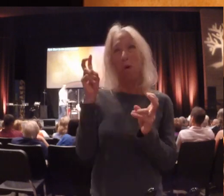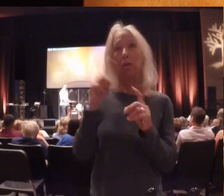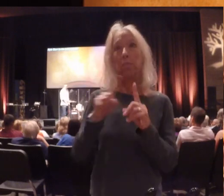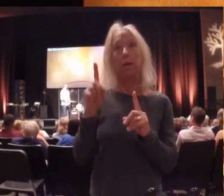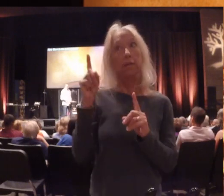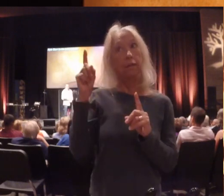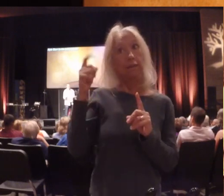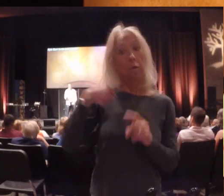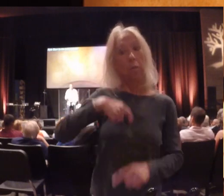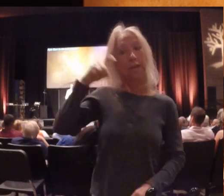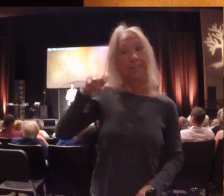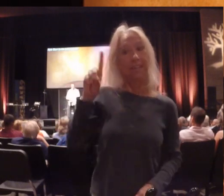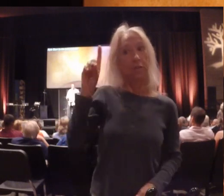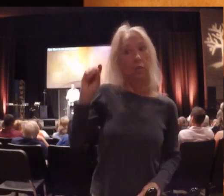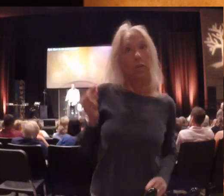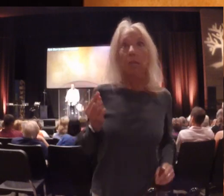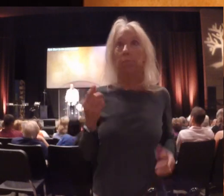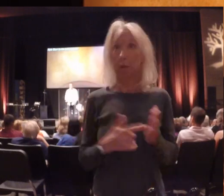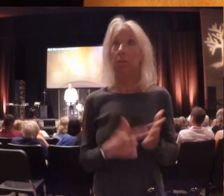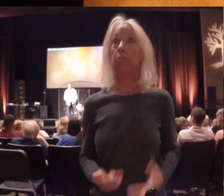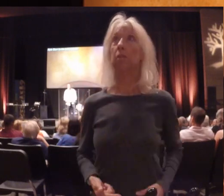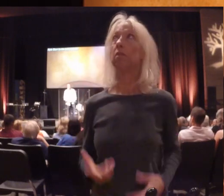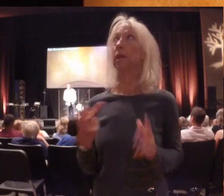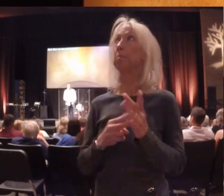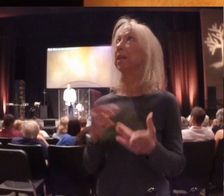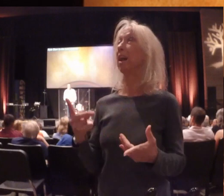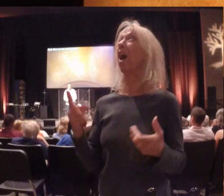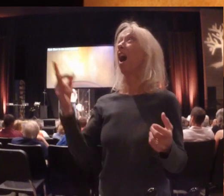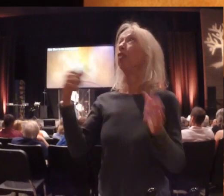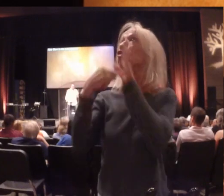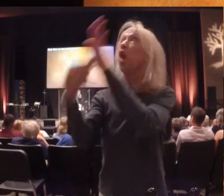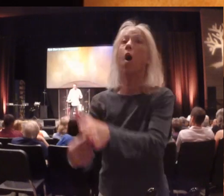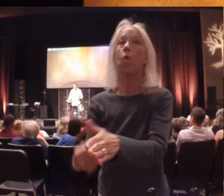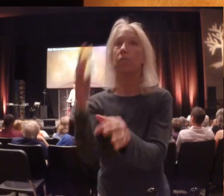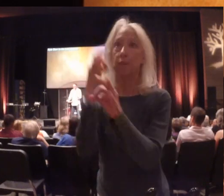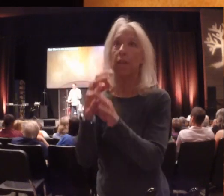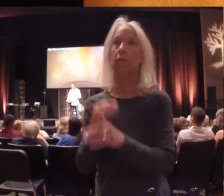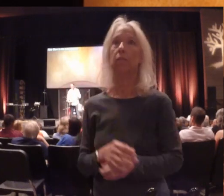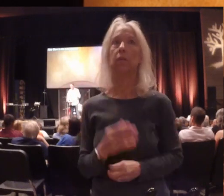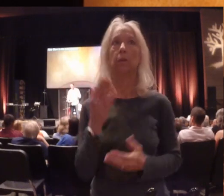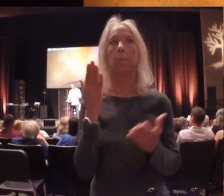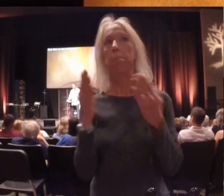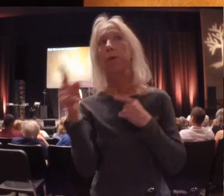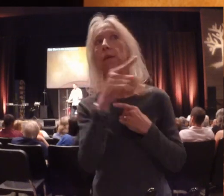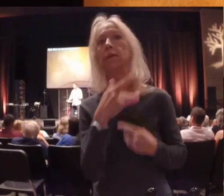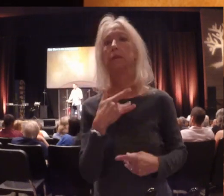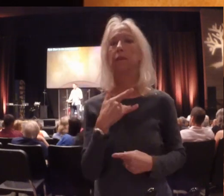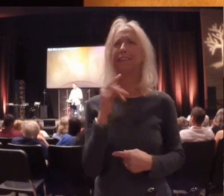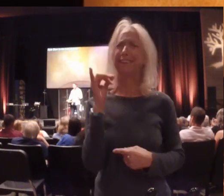but sometimes we got to dig a ditch. Sometimes he's calling us to a faith that works. Maybe some of you are like, man, if I